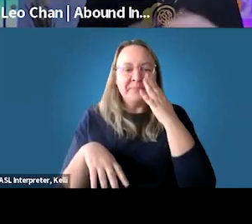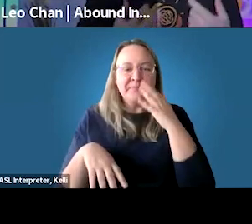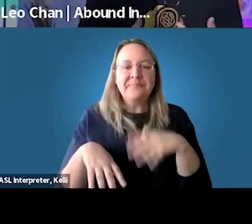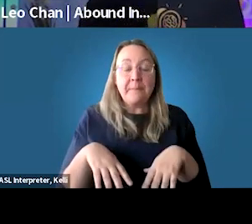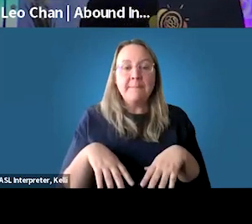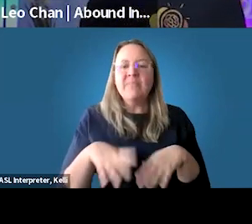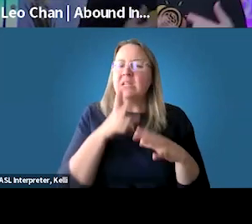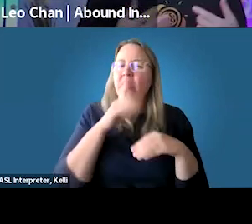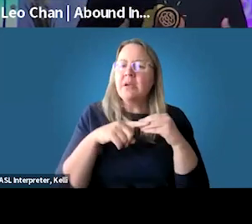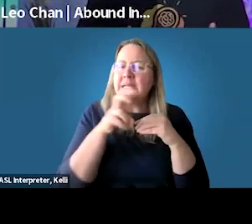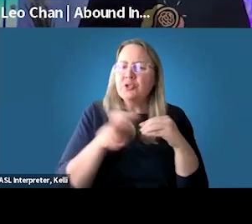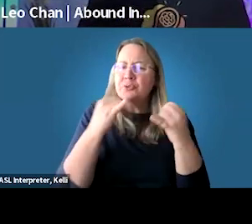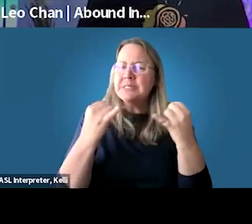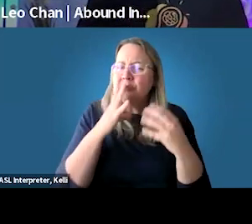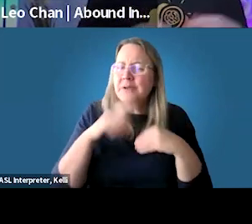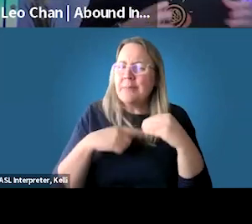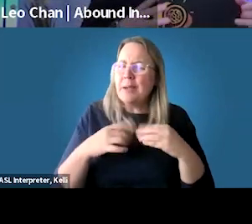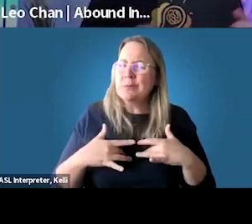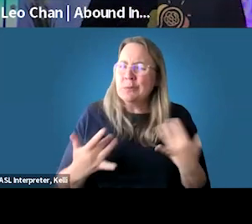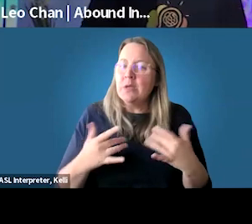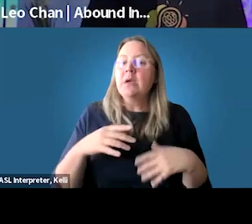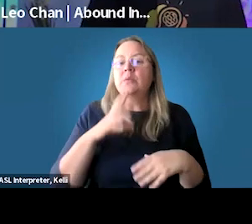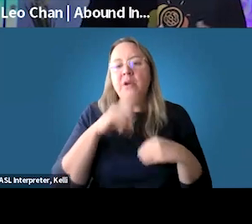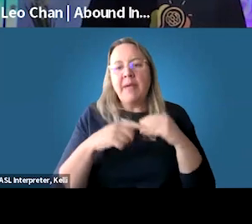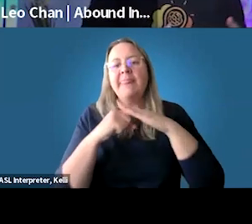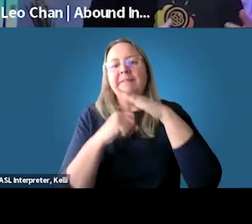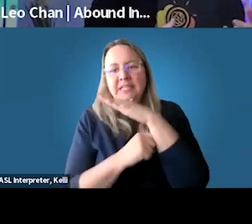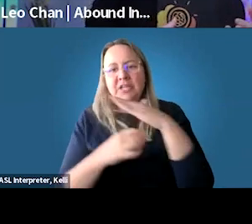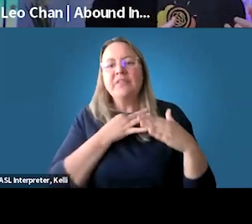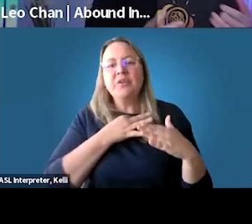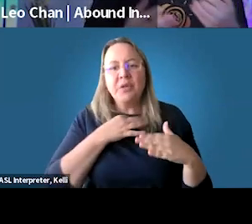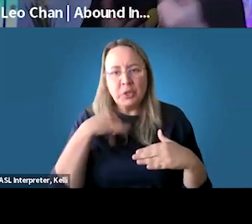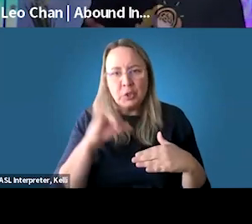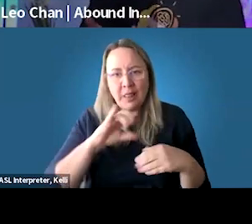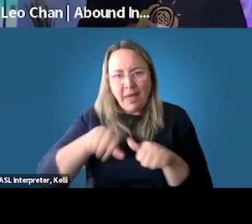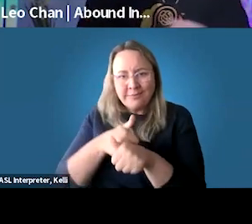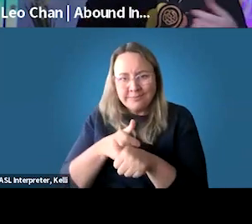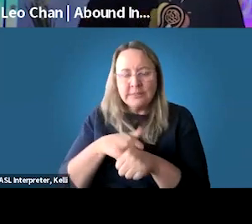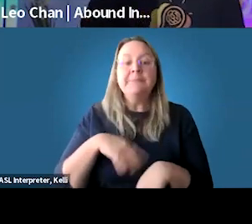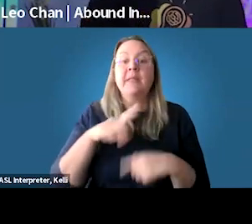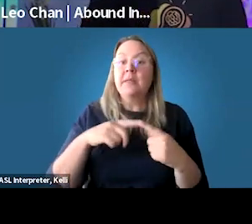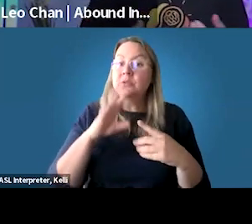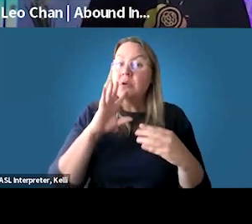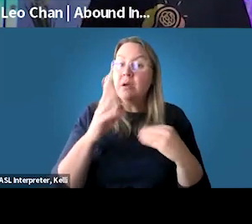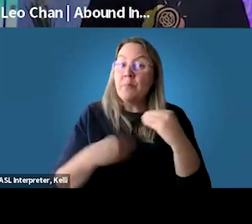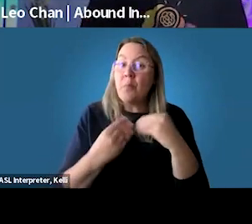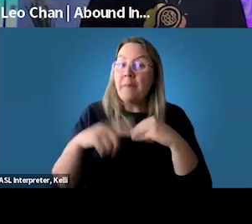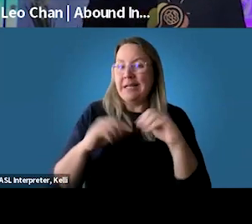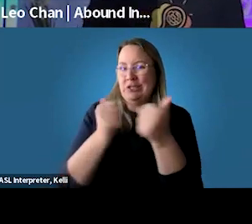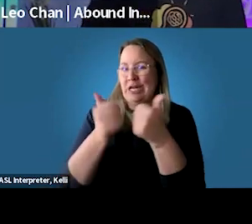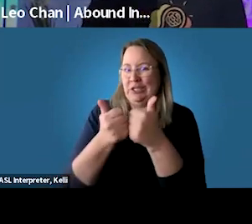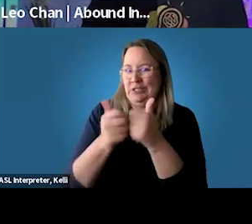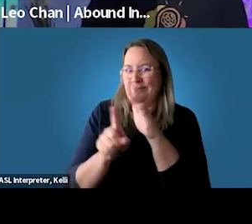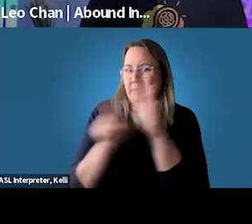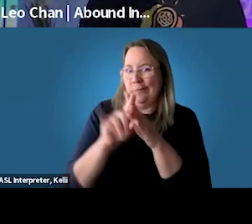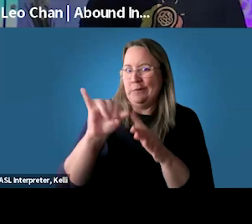about the journey today. This is what we're going to talk about. We'll talk about what the foundations of curiosity is, and then we'll talk about some challenges because there are